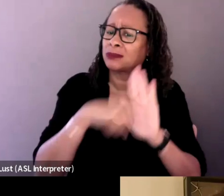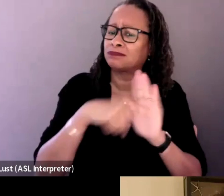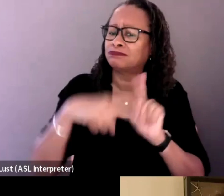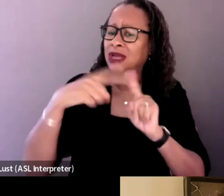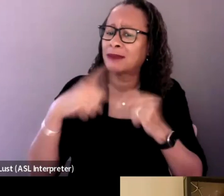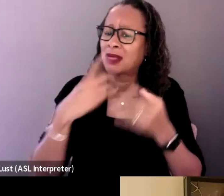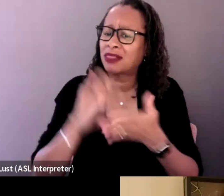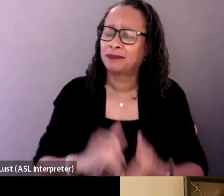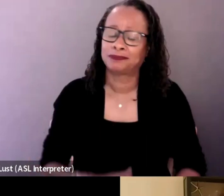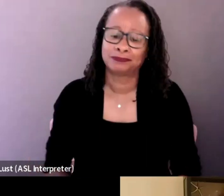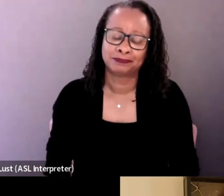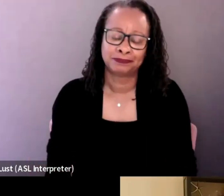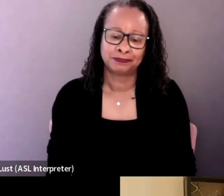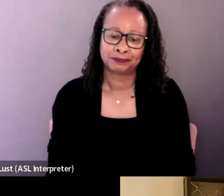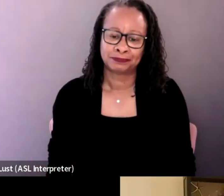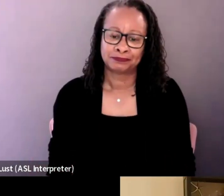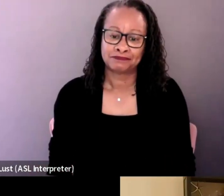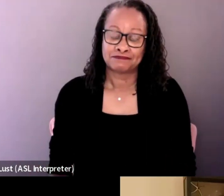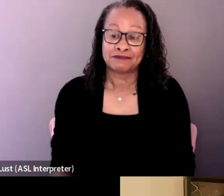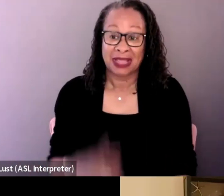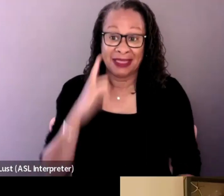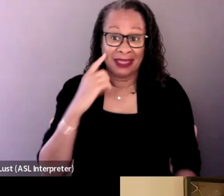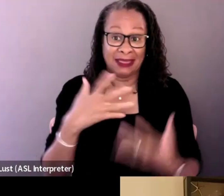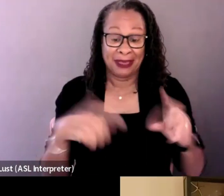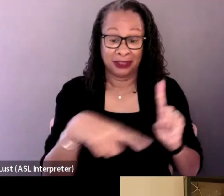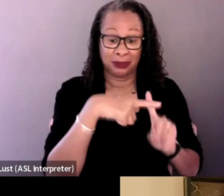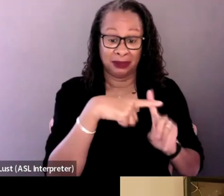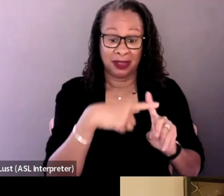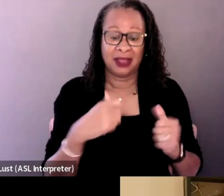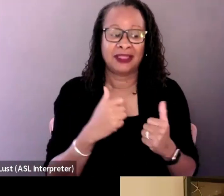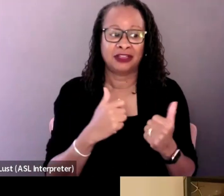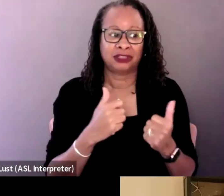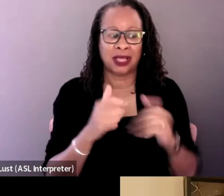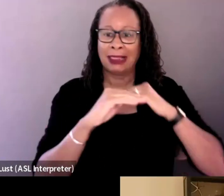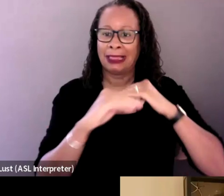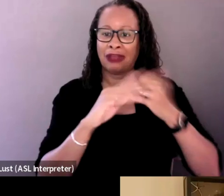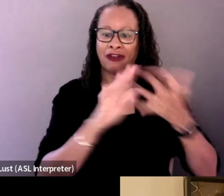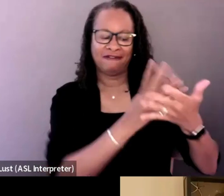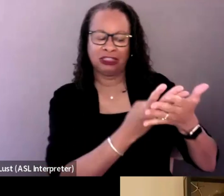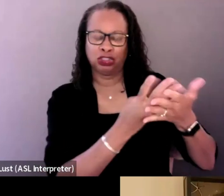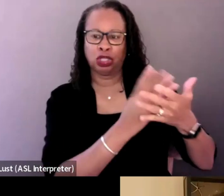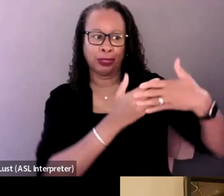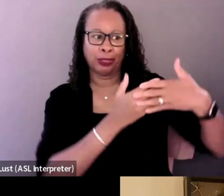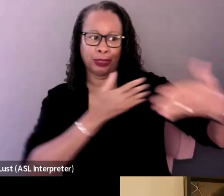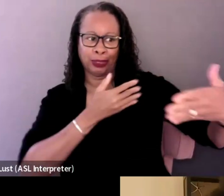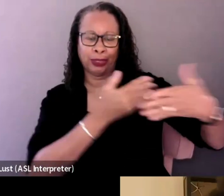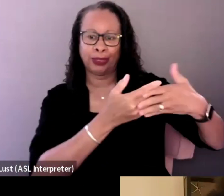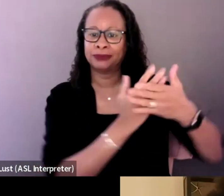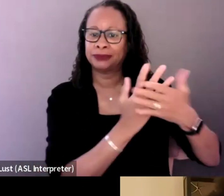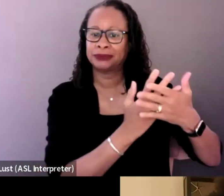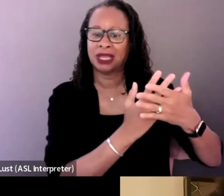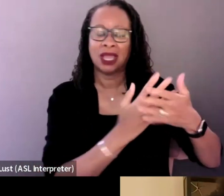that? I think the biggest pro is that there is a layer of filtration, and I was very lucky to have with me this